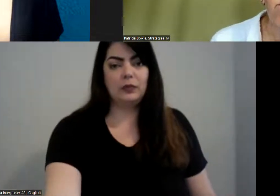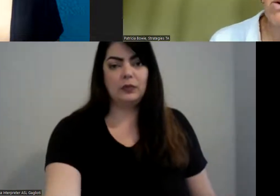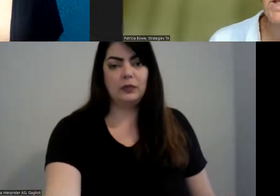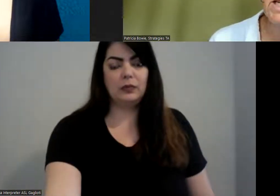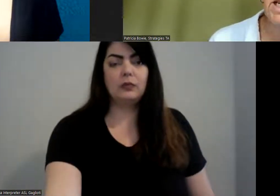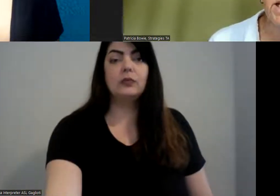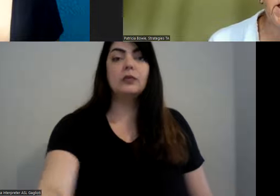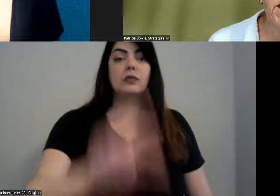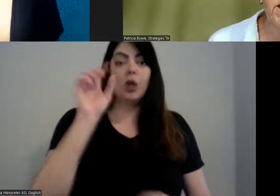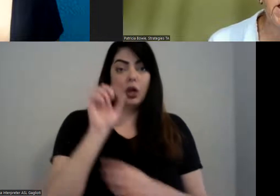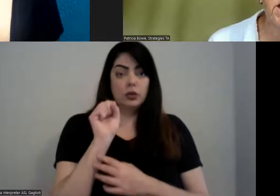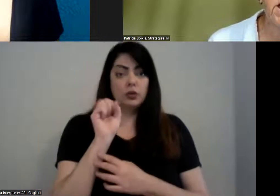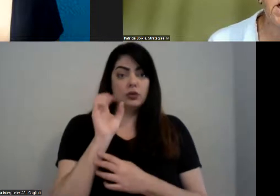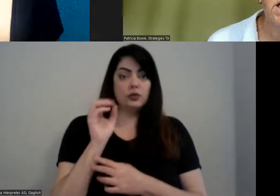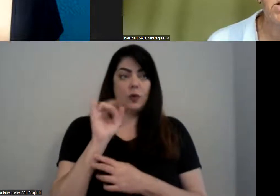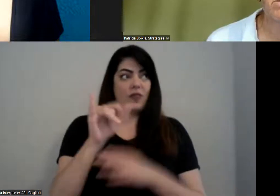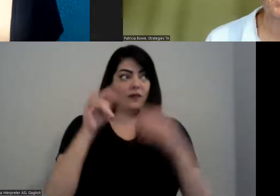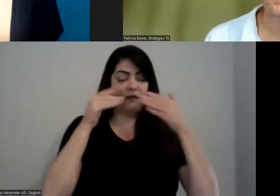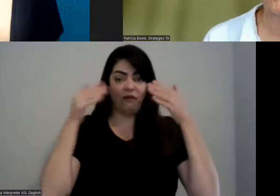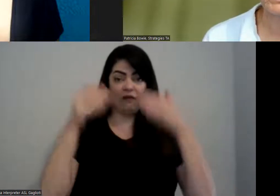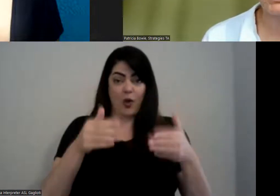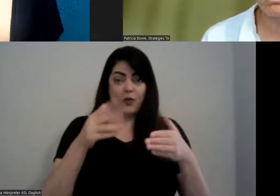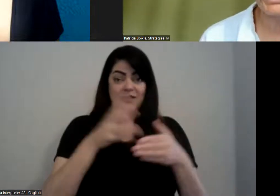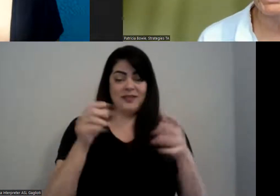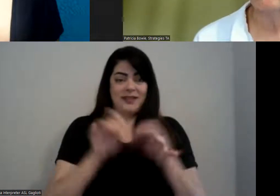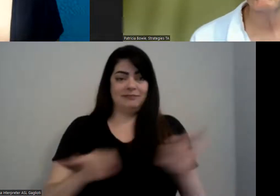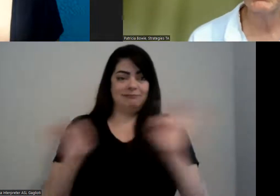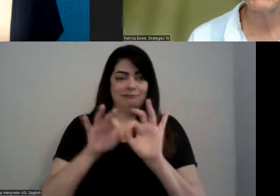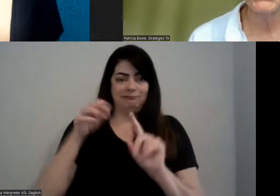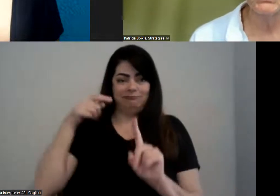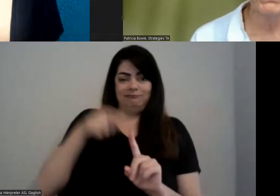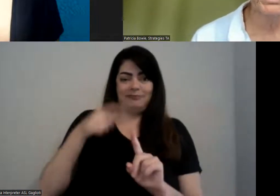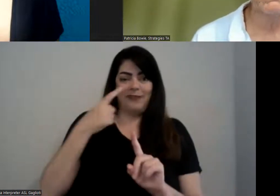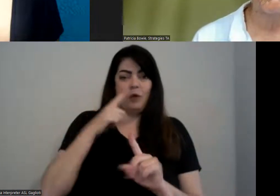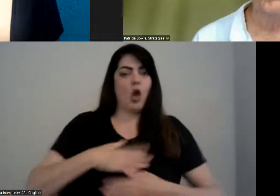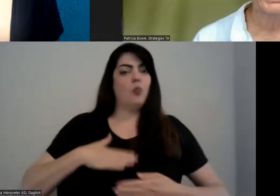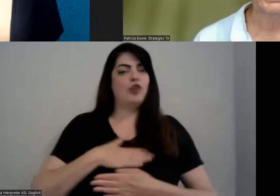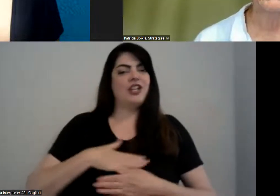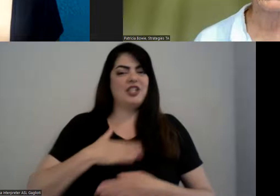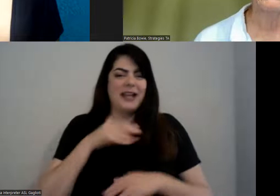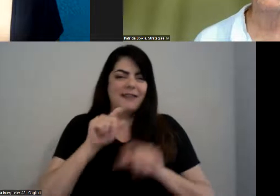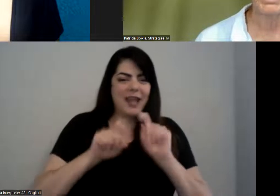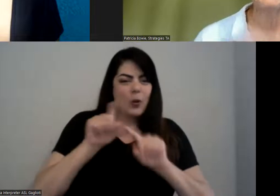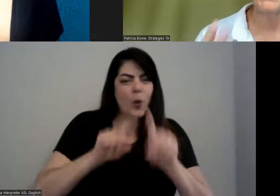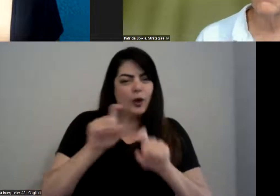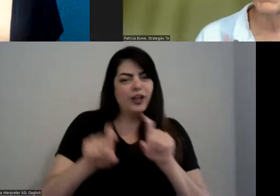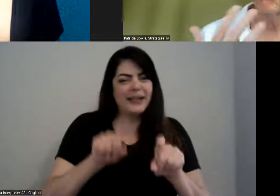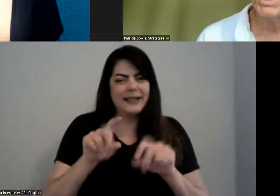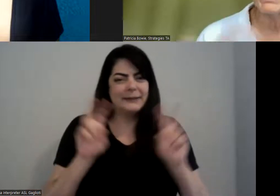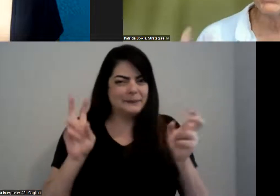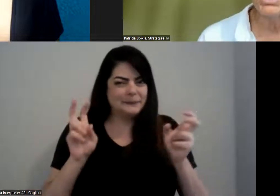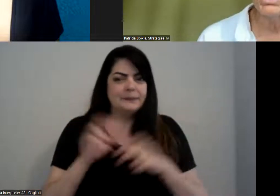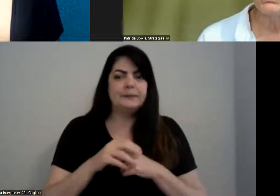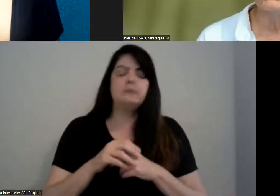So the focus and the key to appreciative inquiry, what we were just doing, is to identify